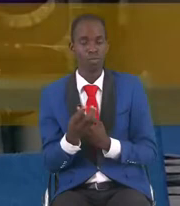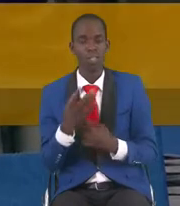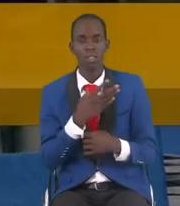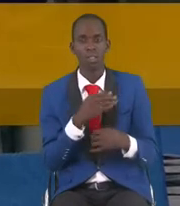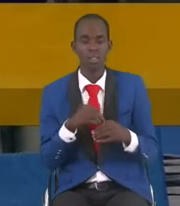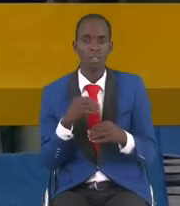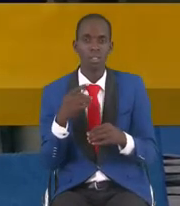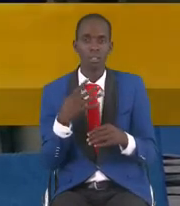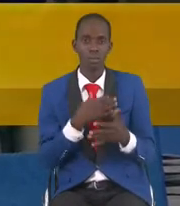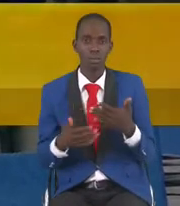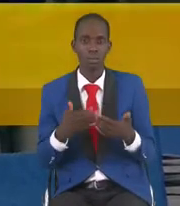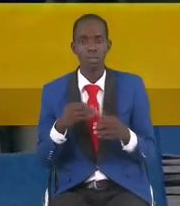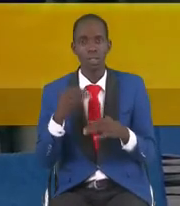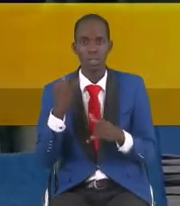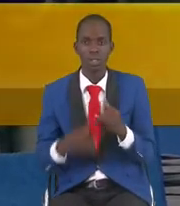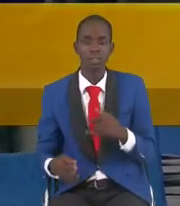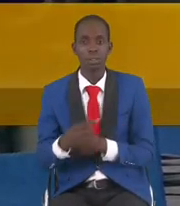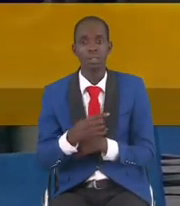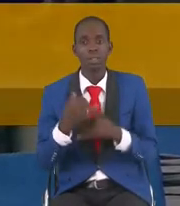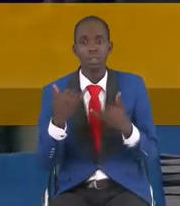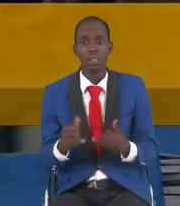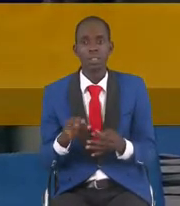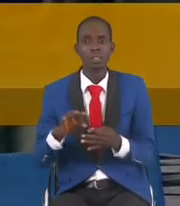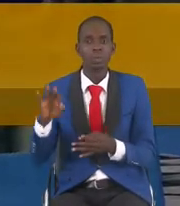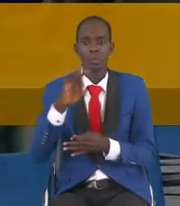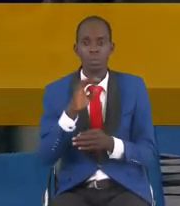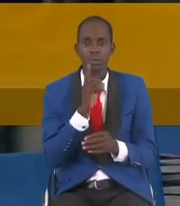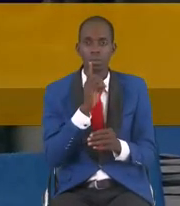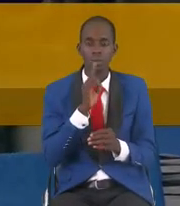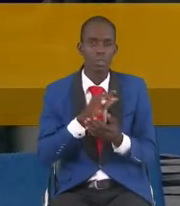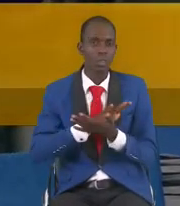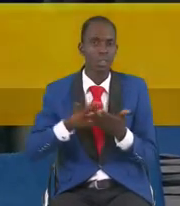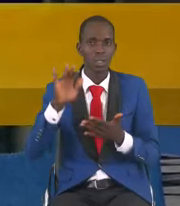the Spirit speaketh expressly that in the